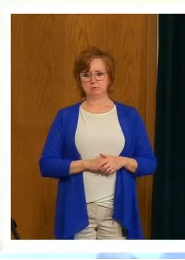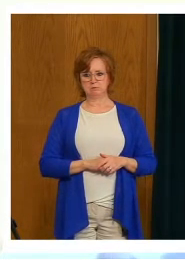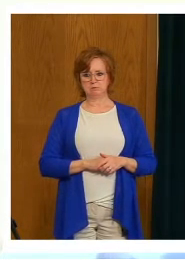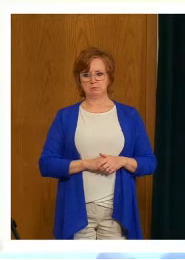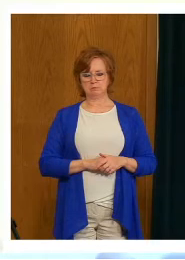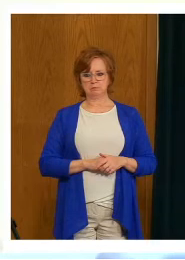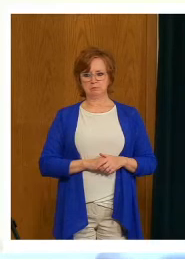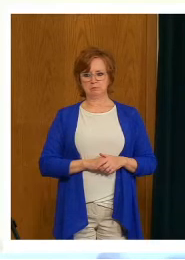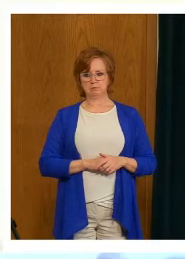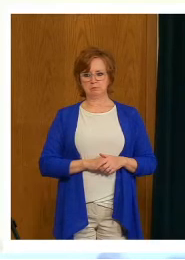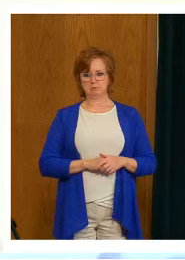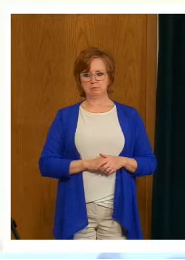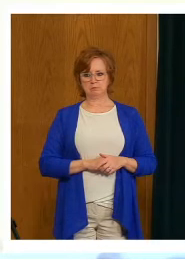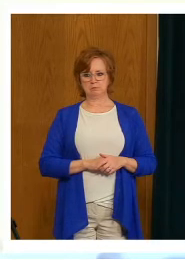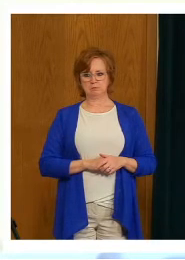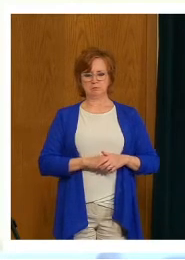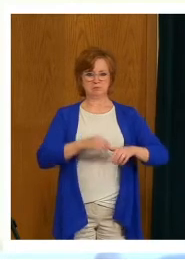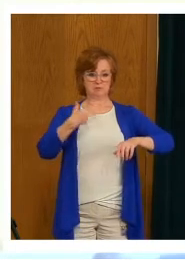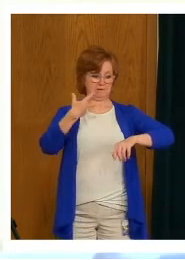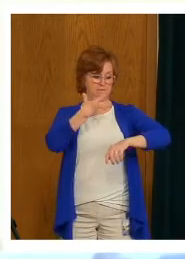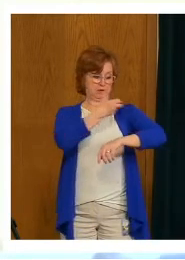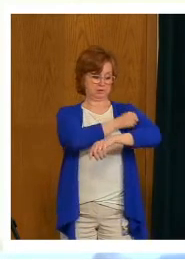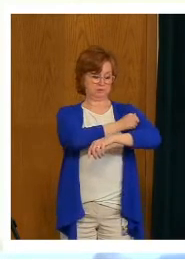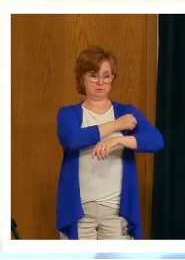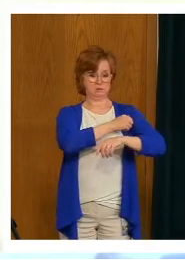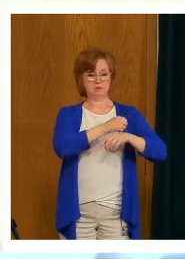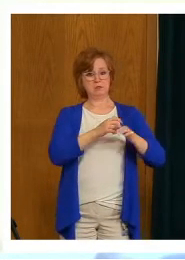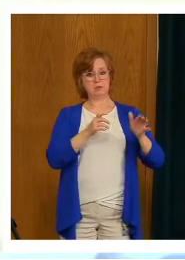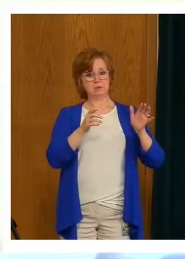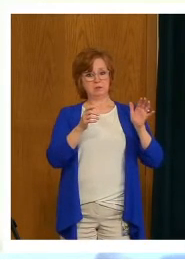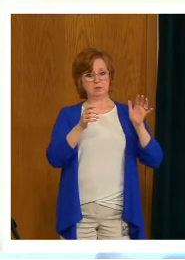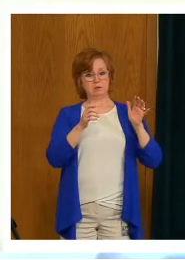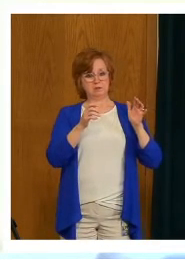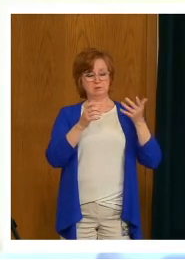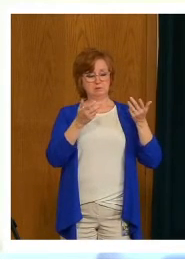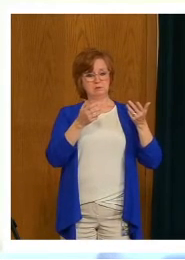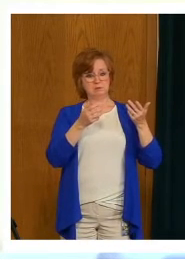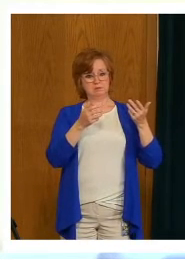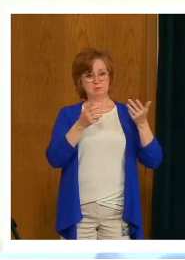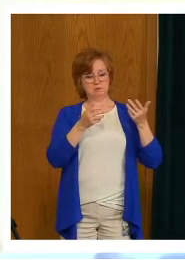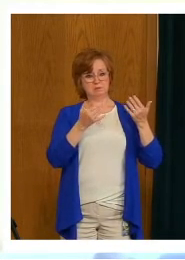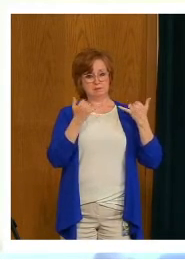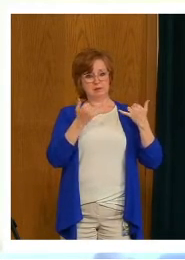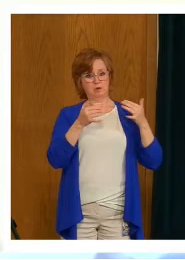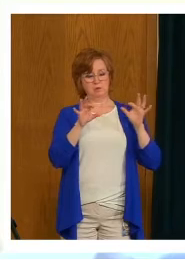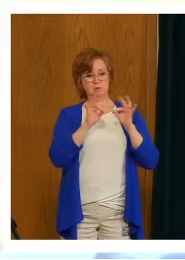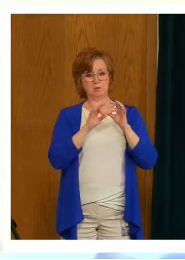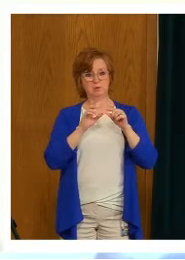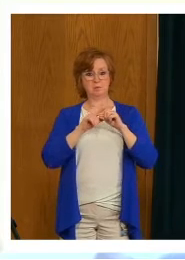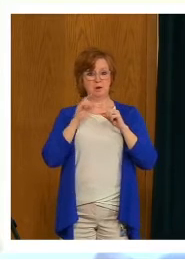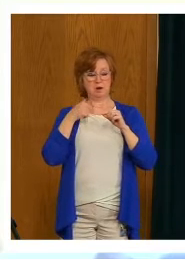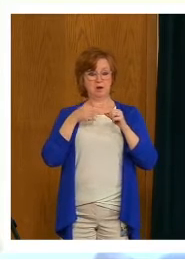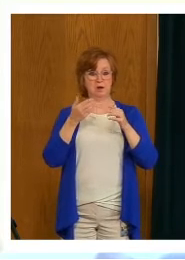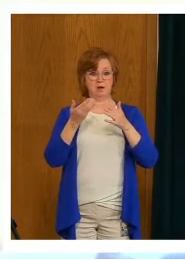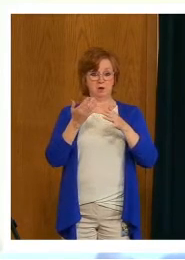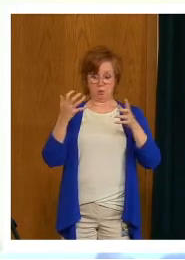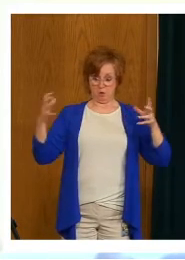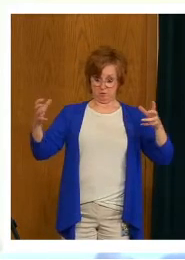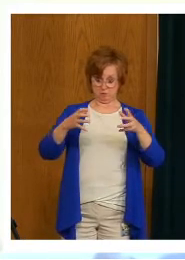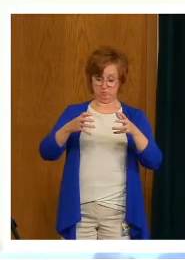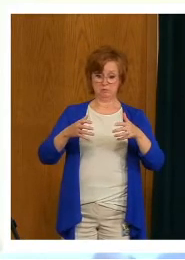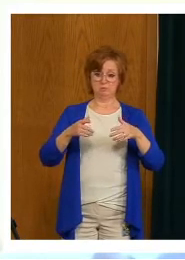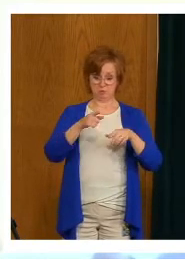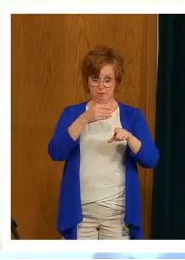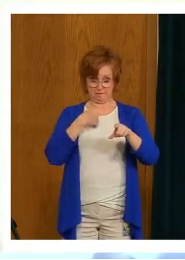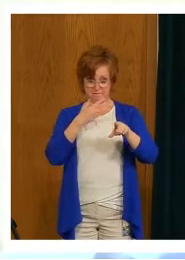having conversation with my friends and family that, are you vaccinated? Before we get together, I want to see everyone I meet and